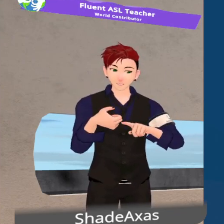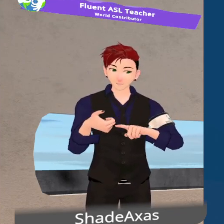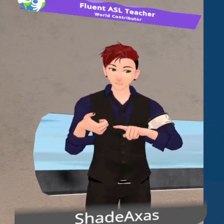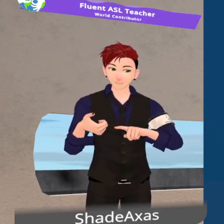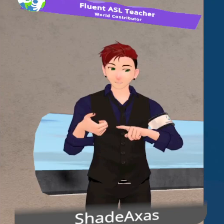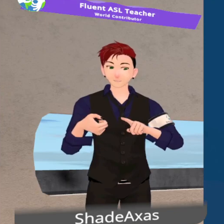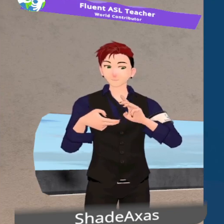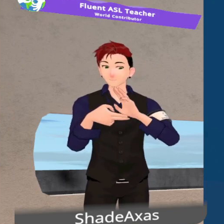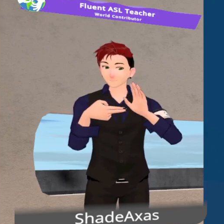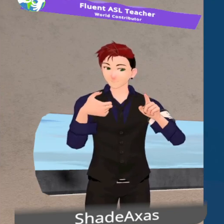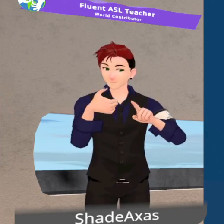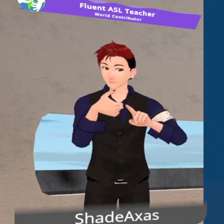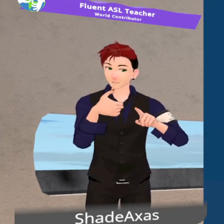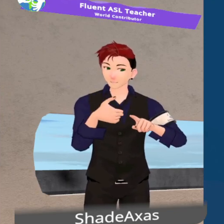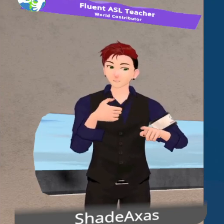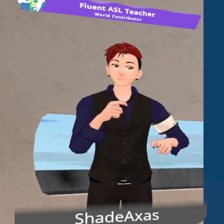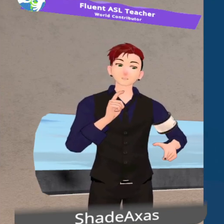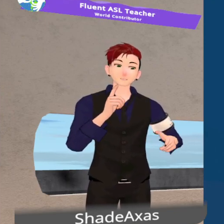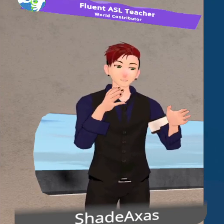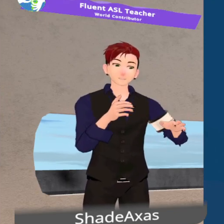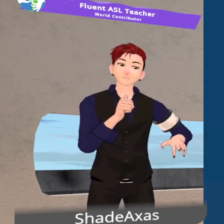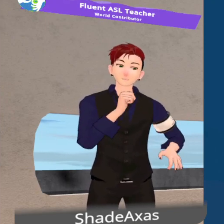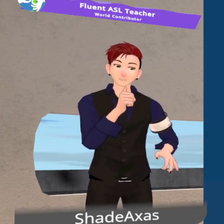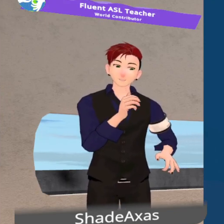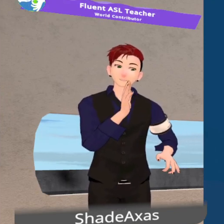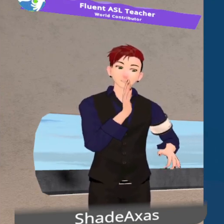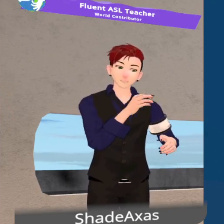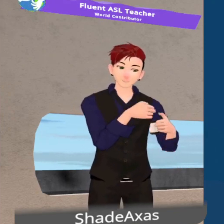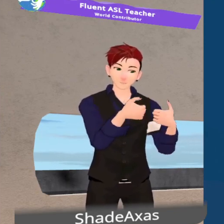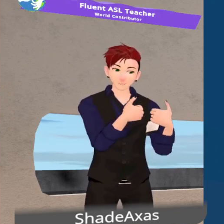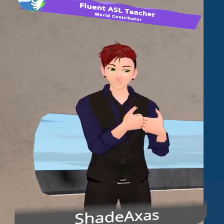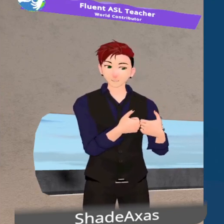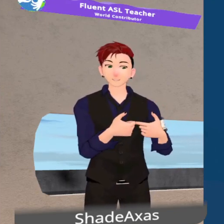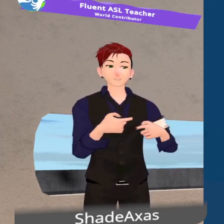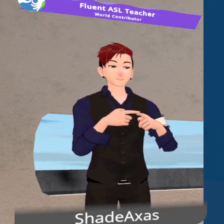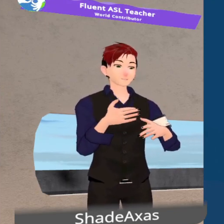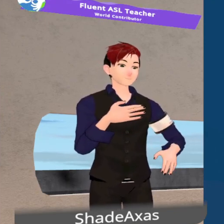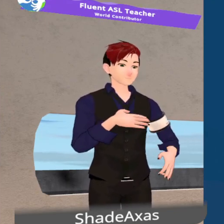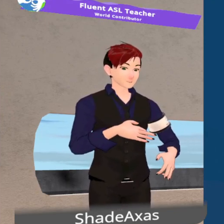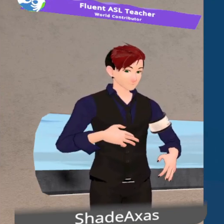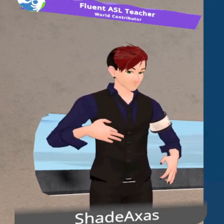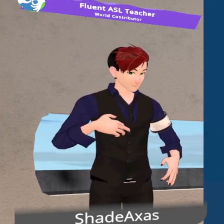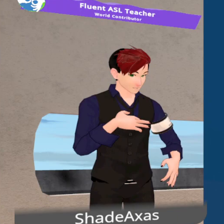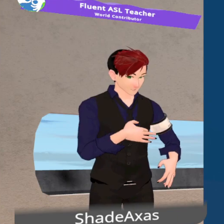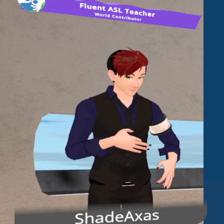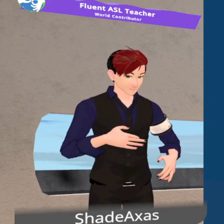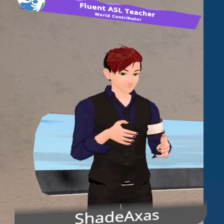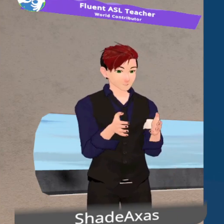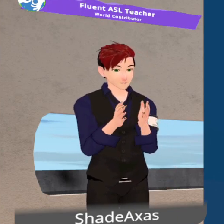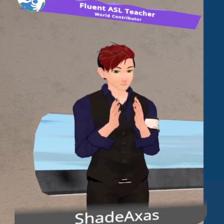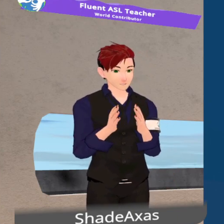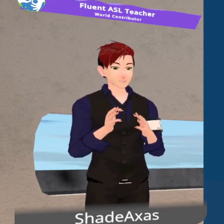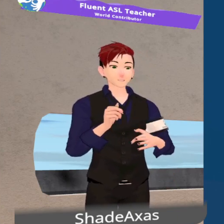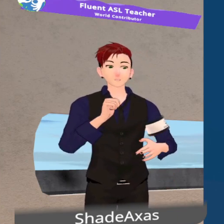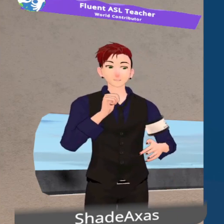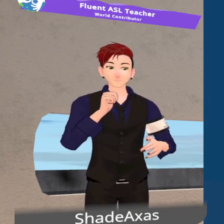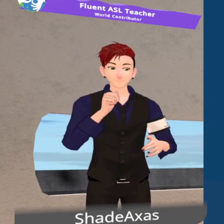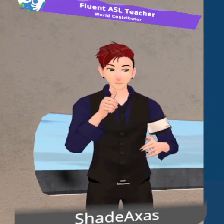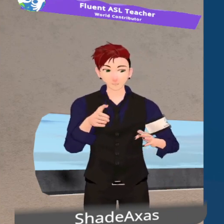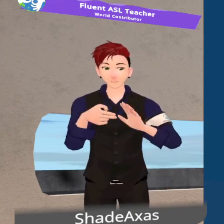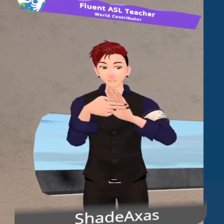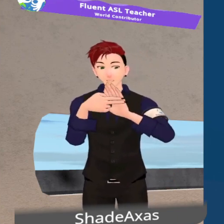you can explain it and label yourself as a person who doesn't voice in game. But please, we are asking